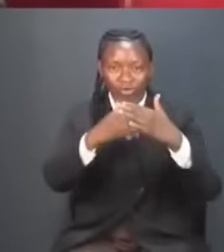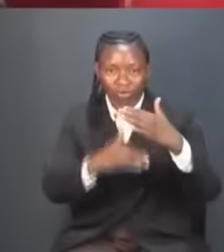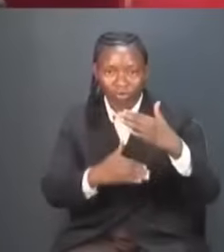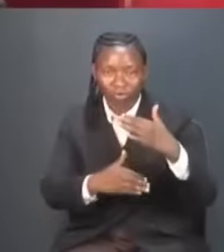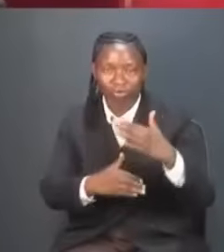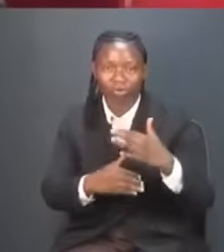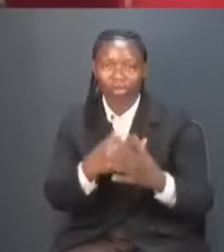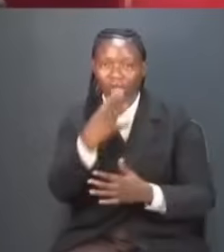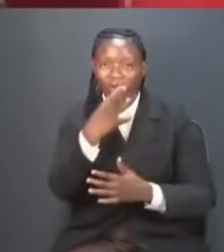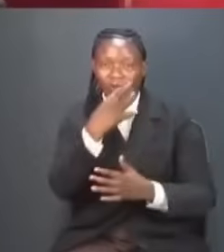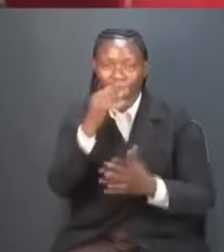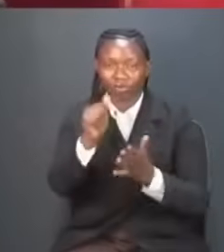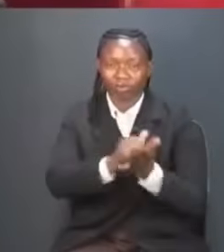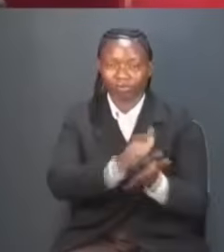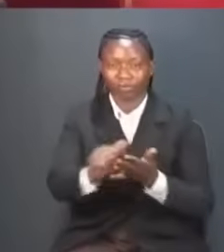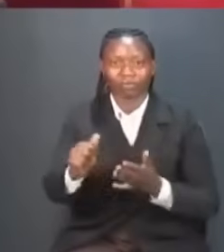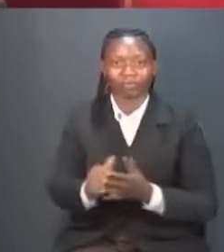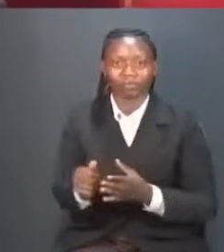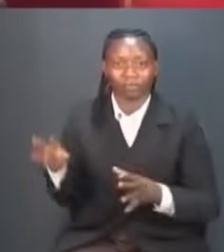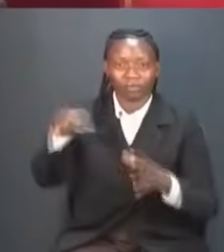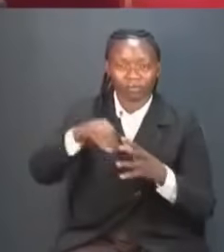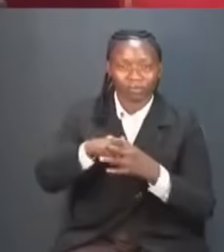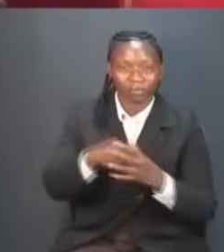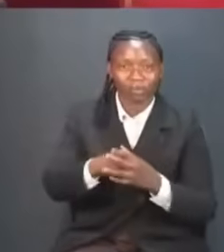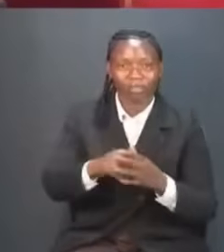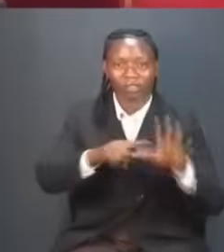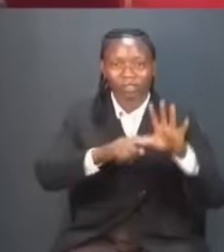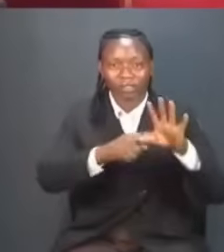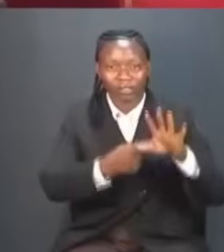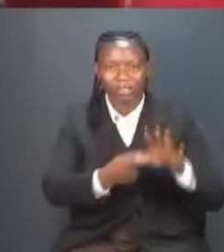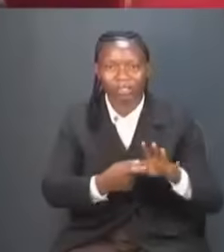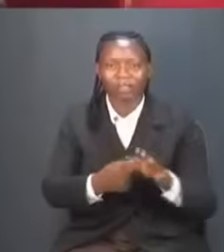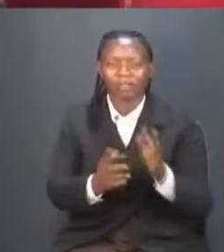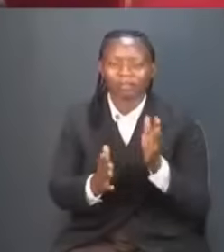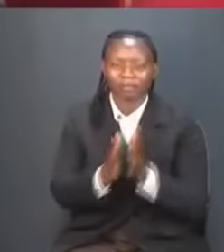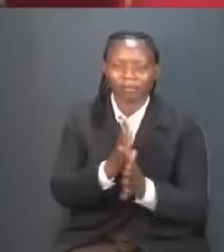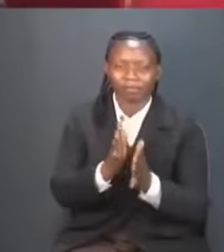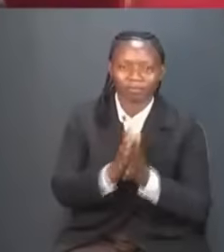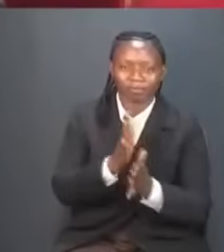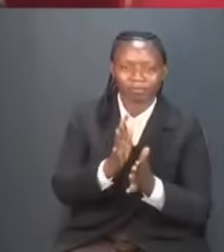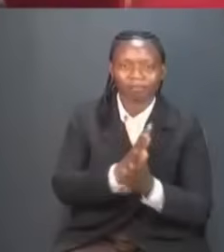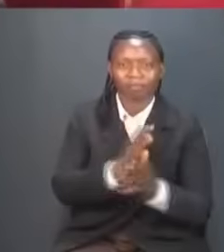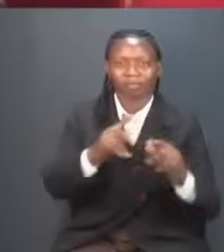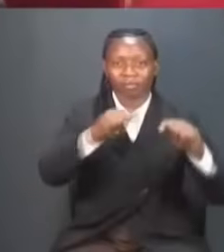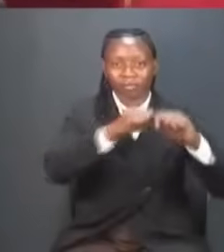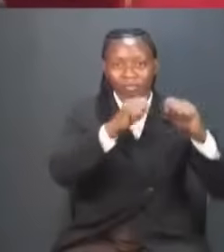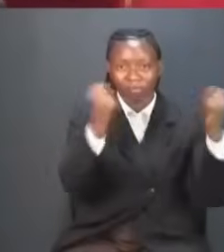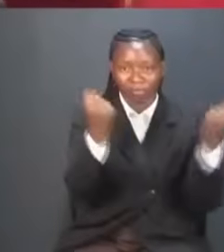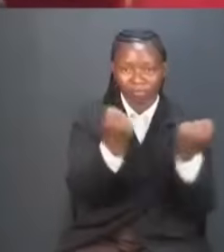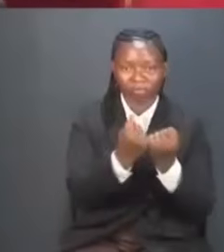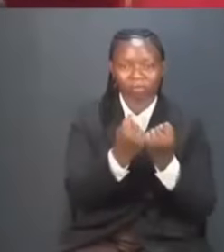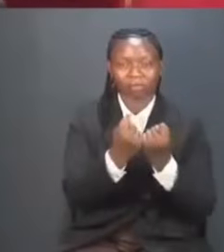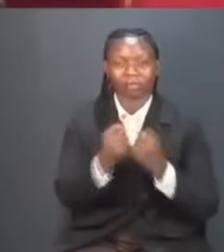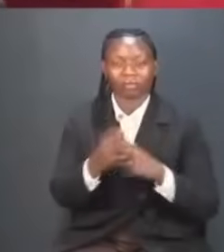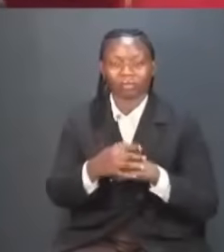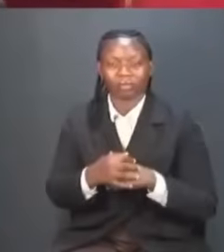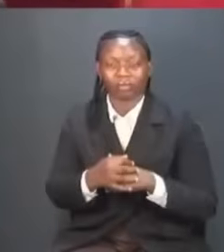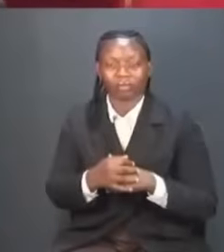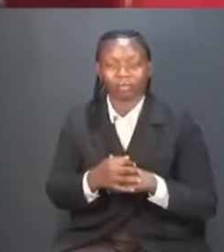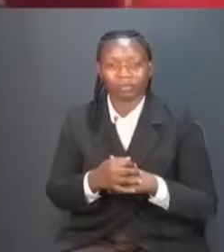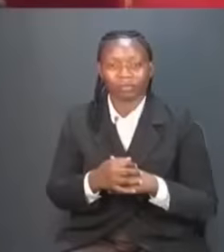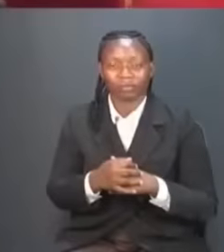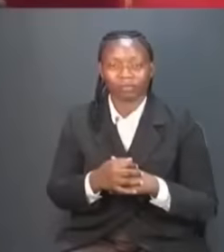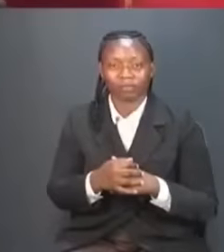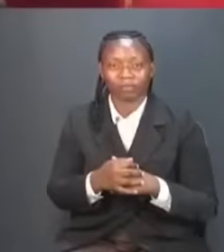losses. Interventions include establish rapid response teams for pest outbreaks, example fall